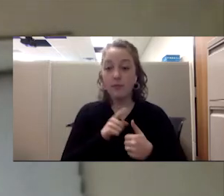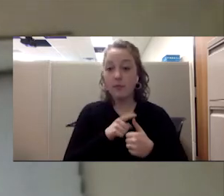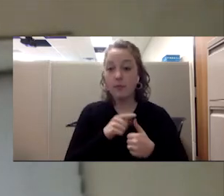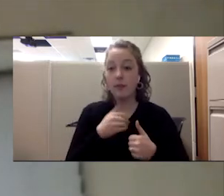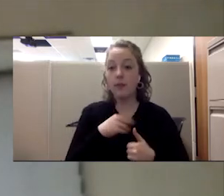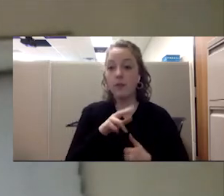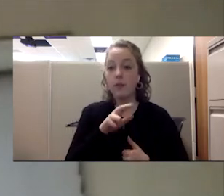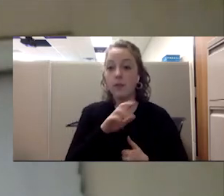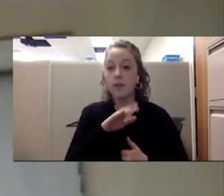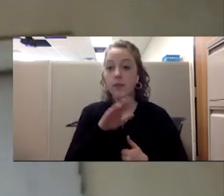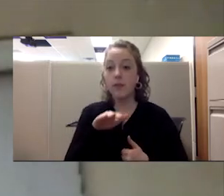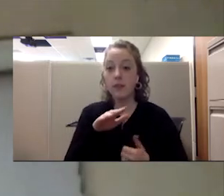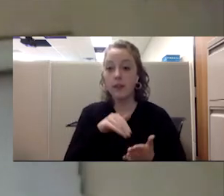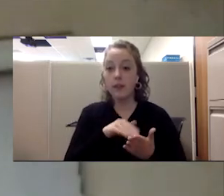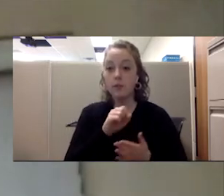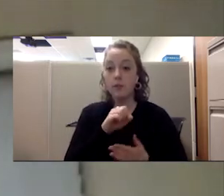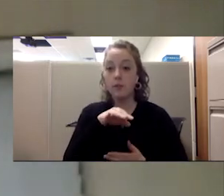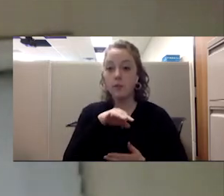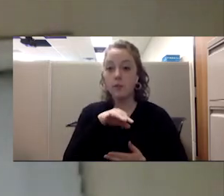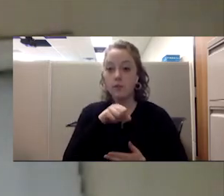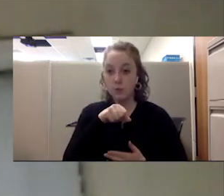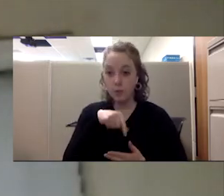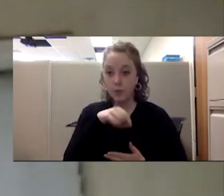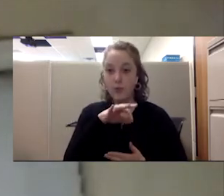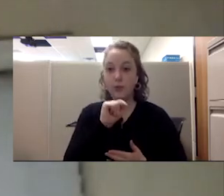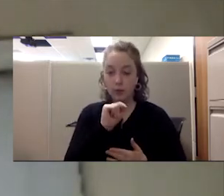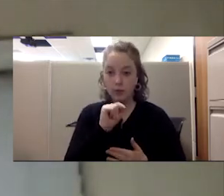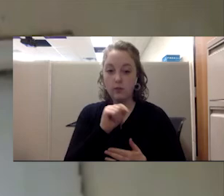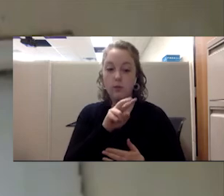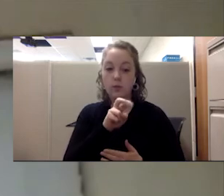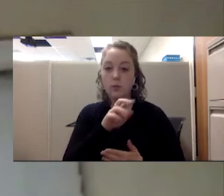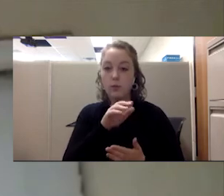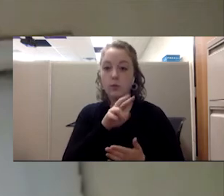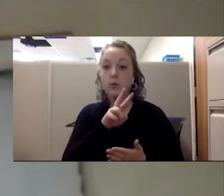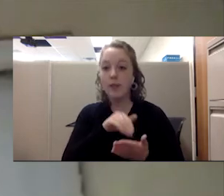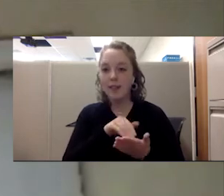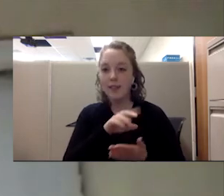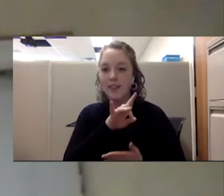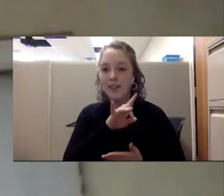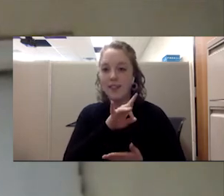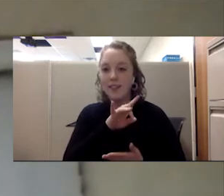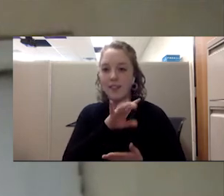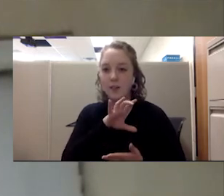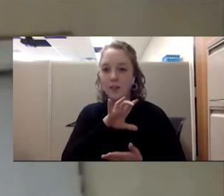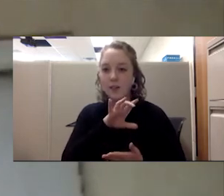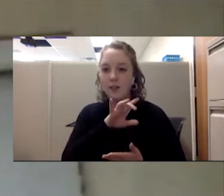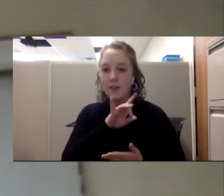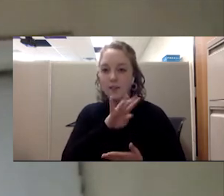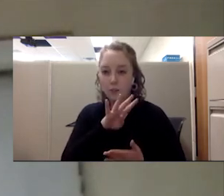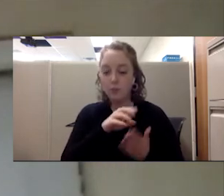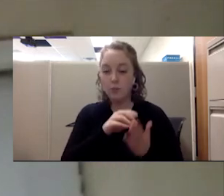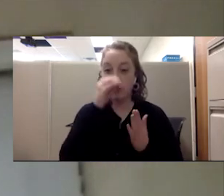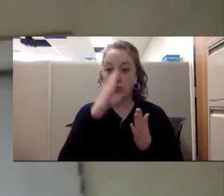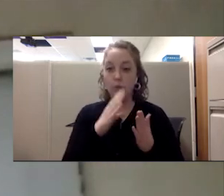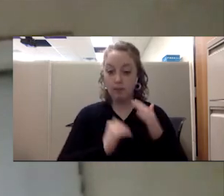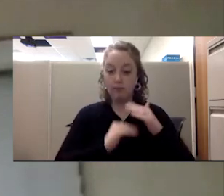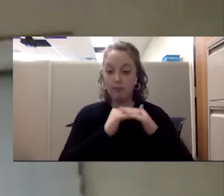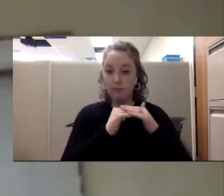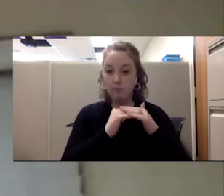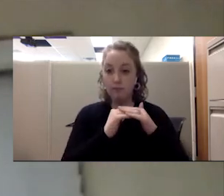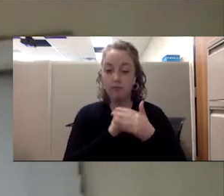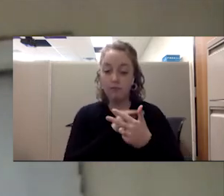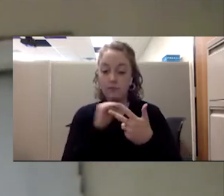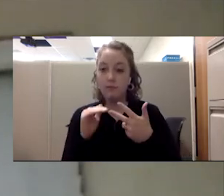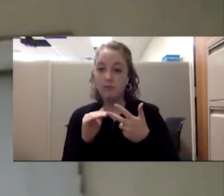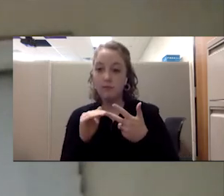355,000 square footage, it says 2,480 student capacity. But then when you go down to option 3, it goes